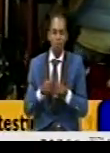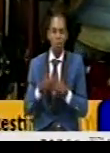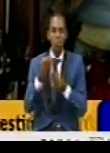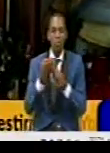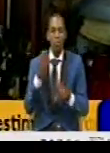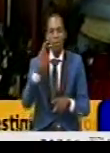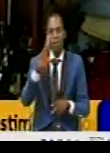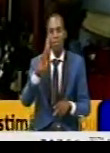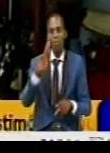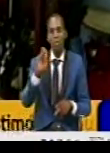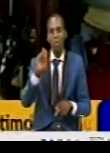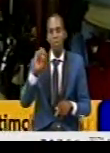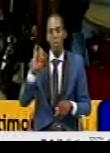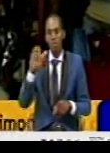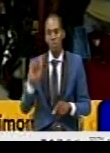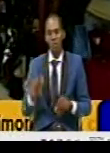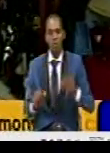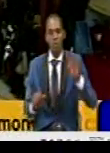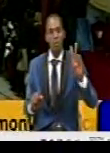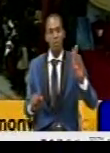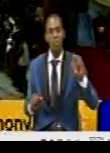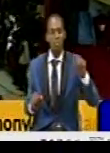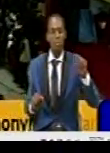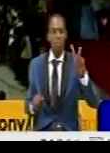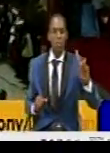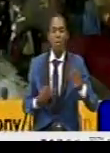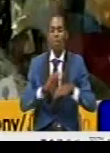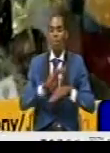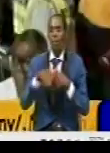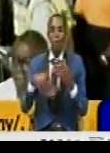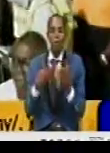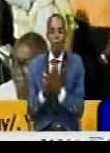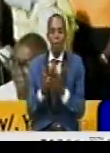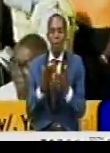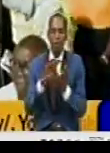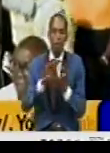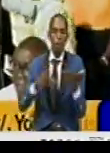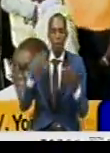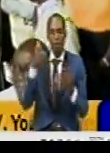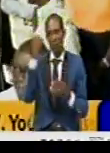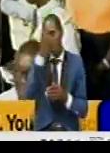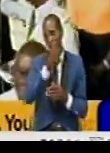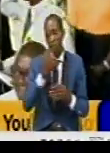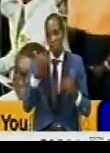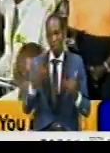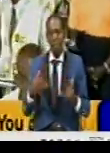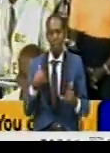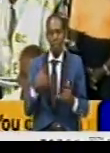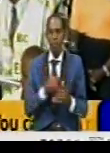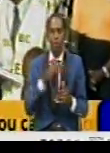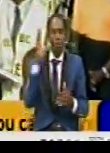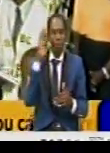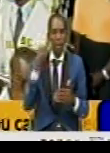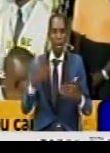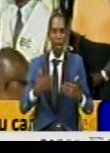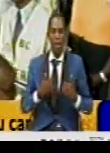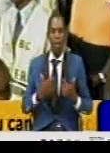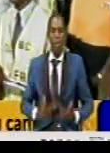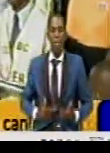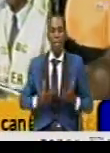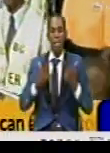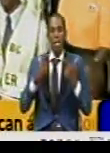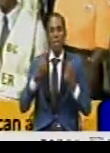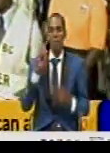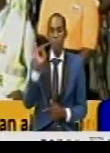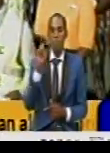blessing being celebrated all over the world, from Russia to UK and all parts of Africa. And we are